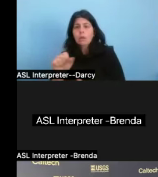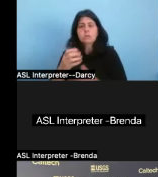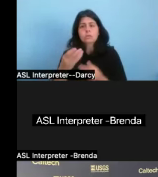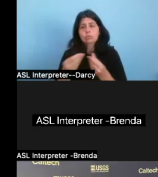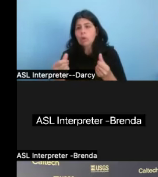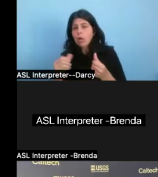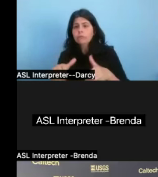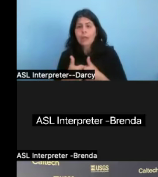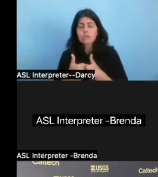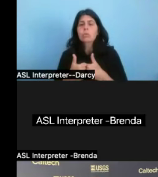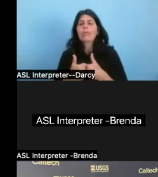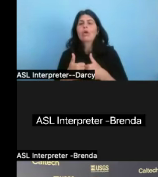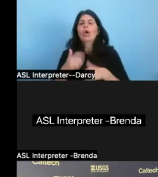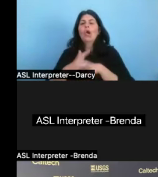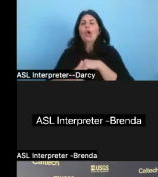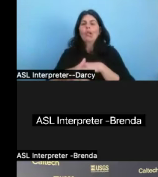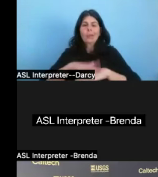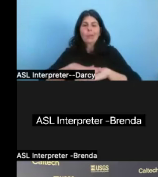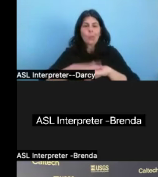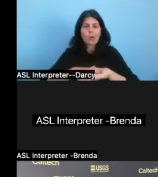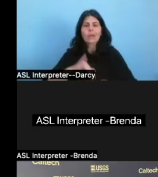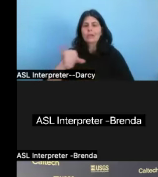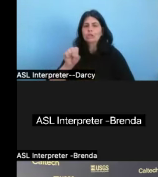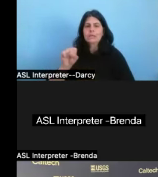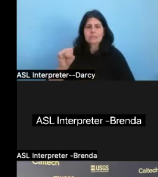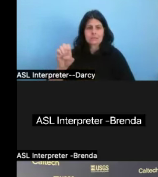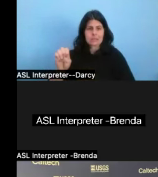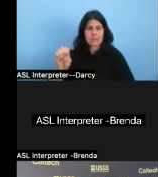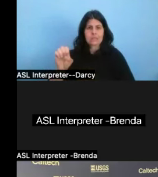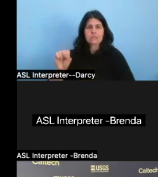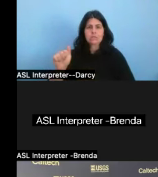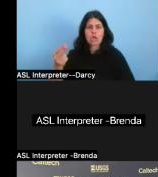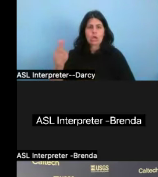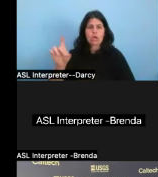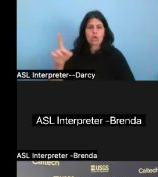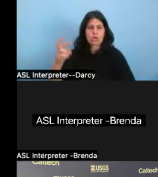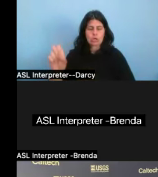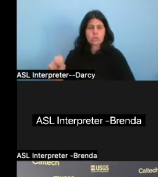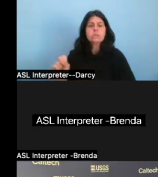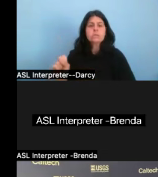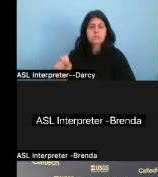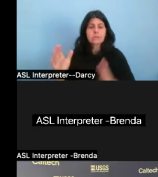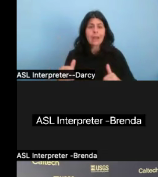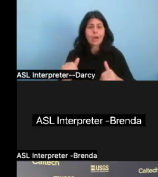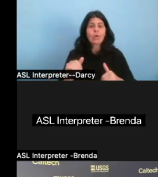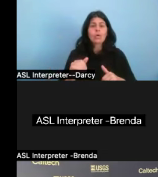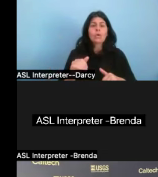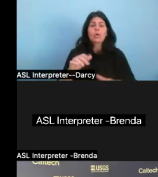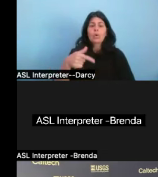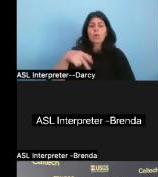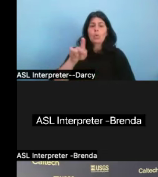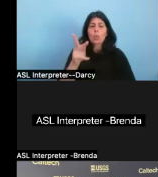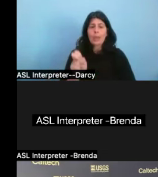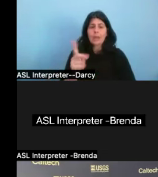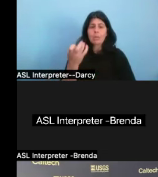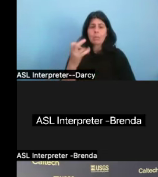warning. Dusty Saunders from Caltech will be doing that. Quake Break and Shake to the Beat, which there will be a